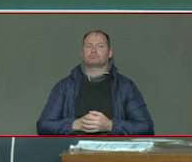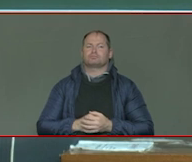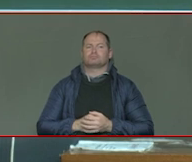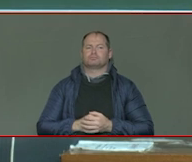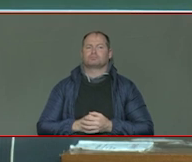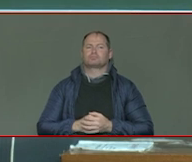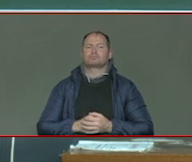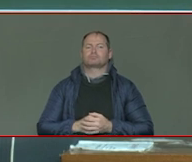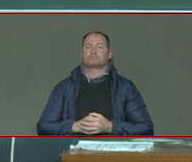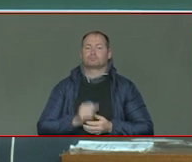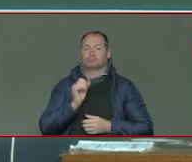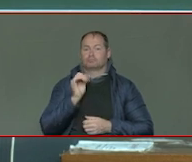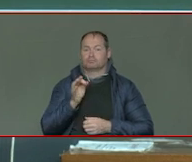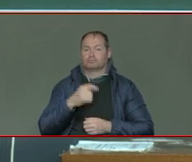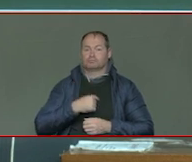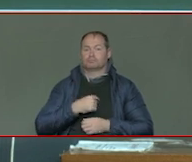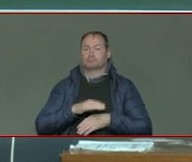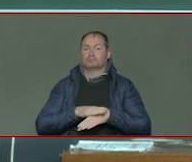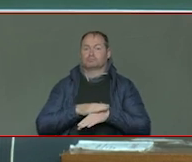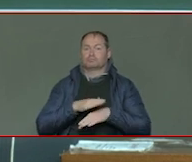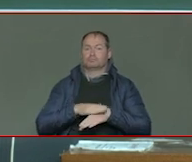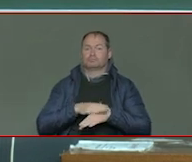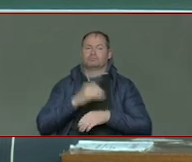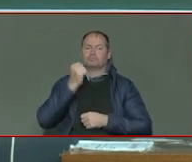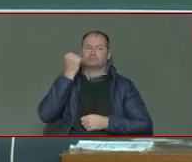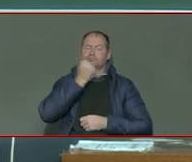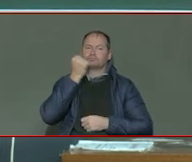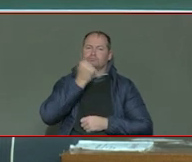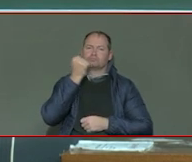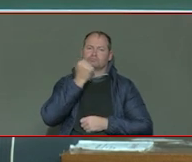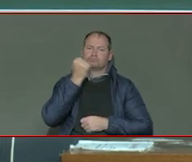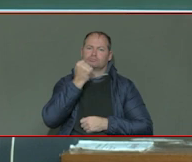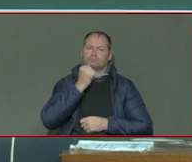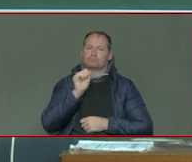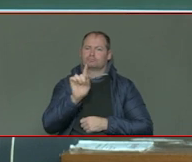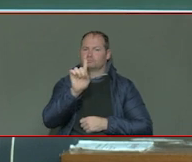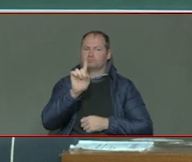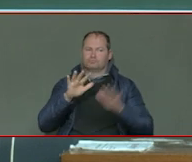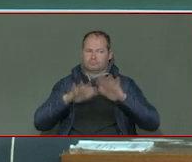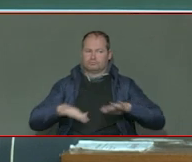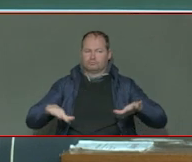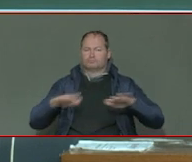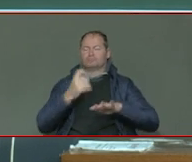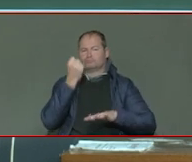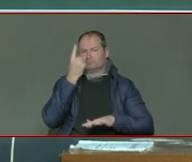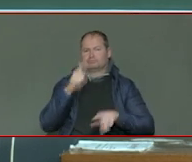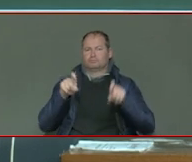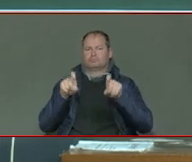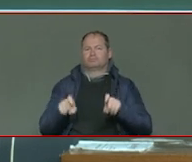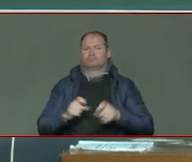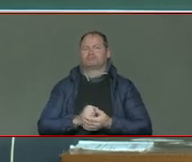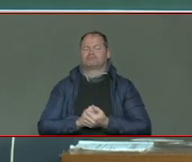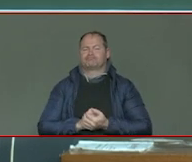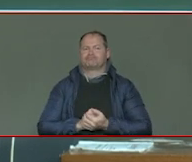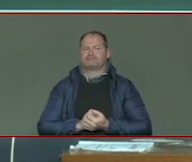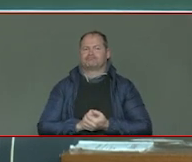People, if you think I'm going very slowly, I apologize, but I need to take everybody into consideration. Right, let's